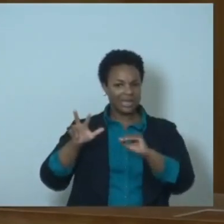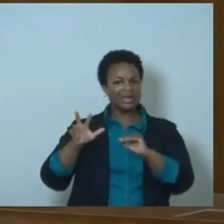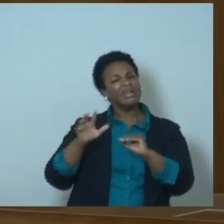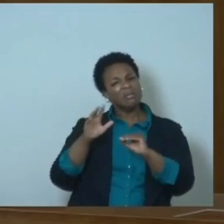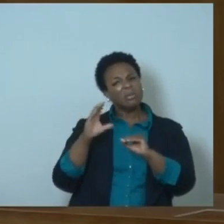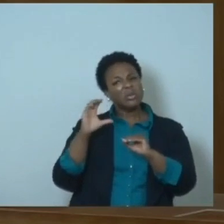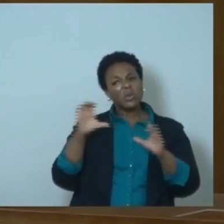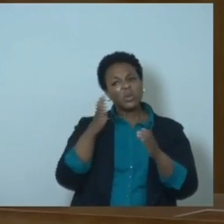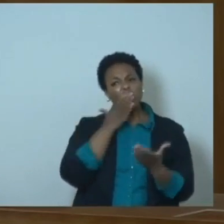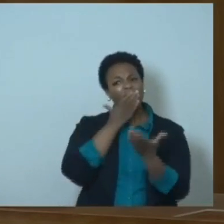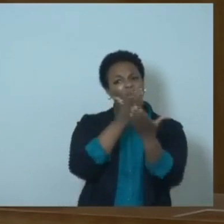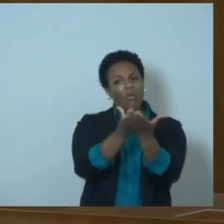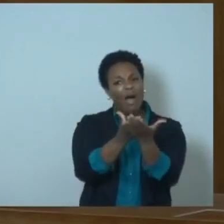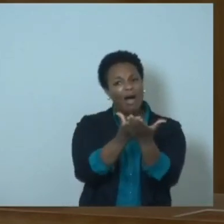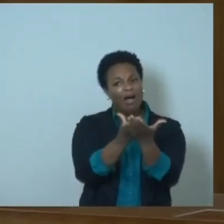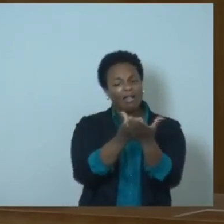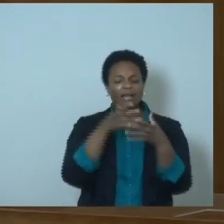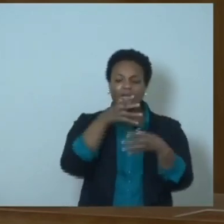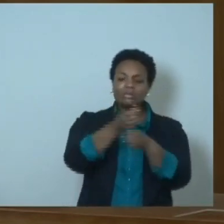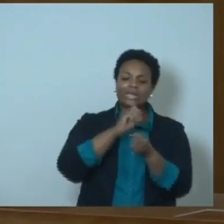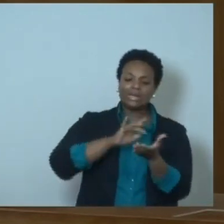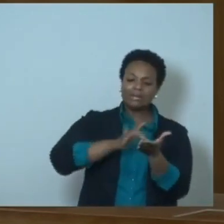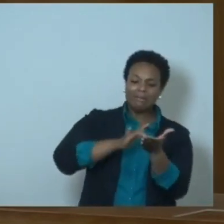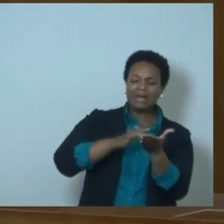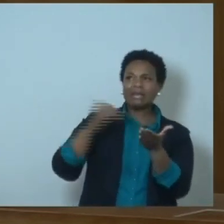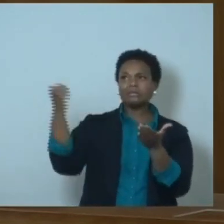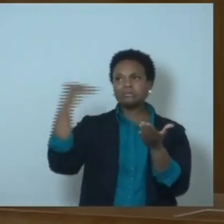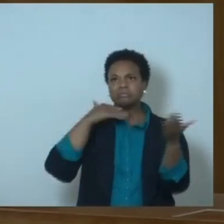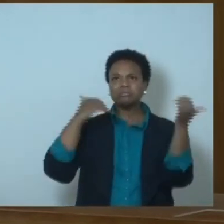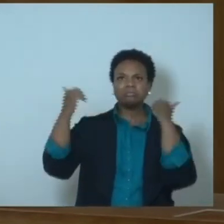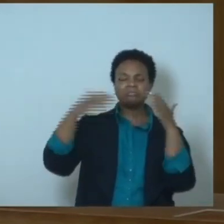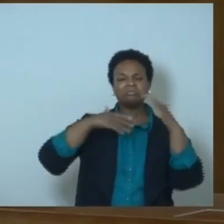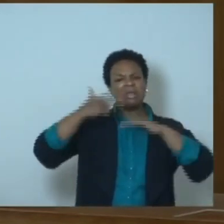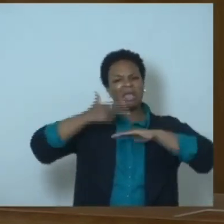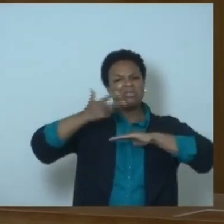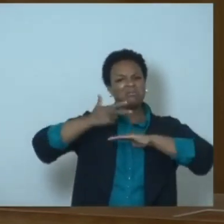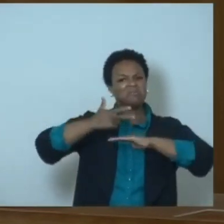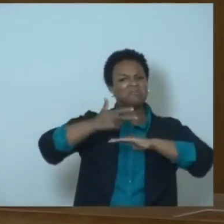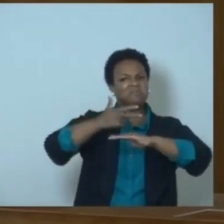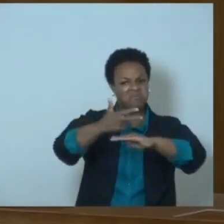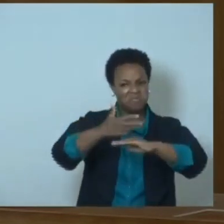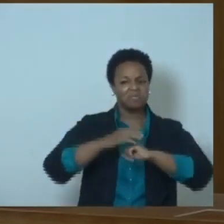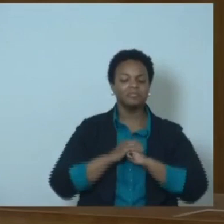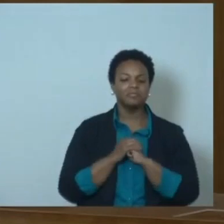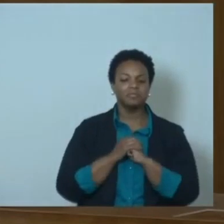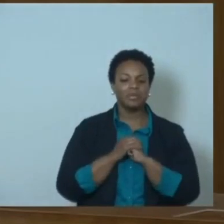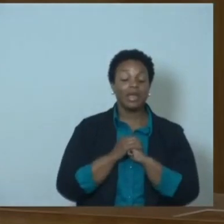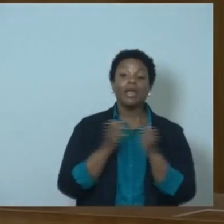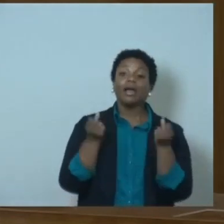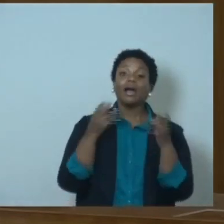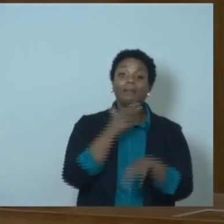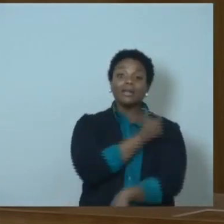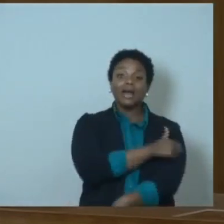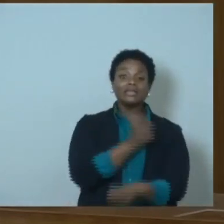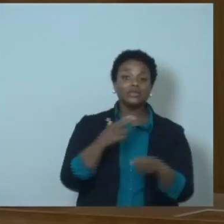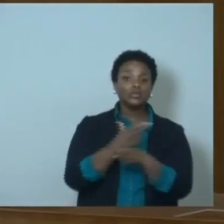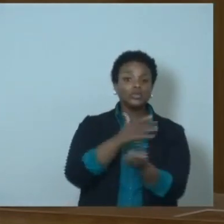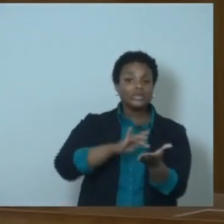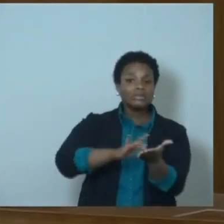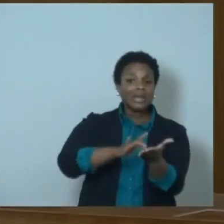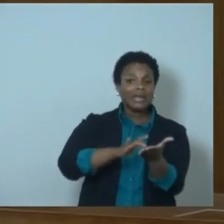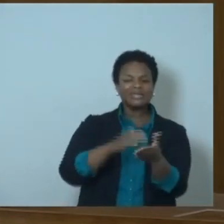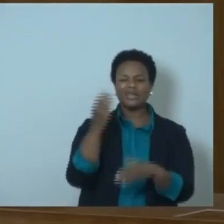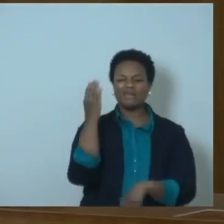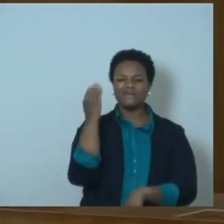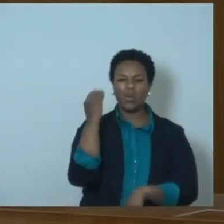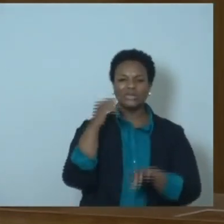well. We were 21% utilization about 2 weeks ago. 14 hospitals are currently using it and set up to use it, and we